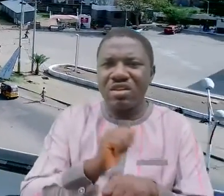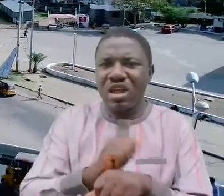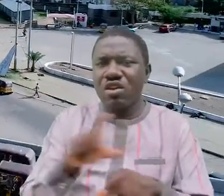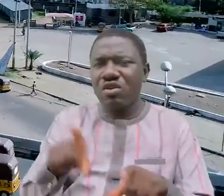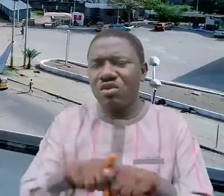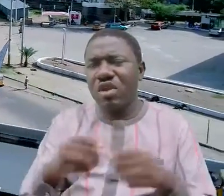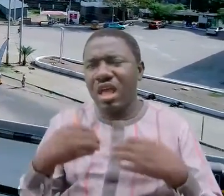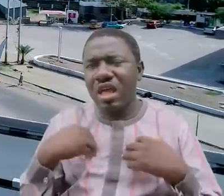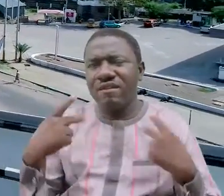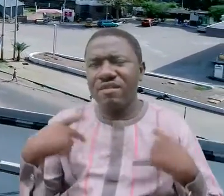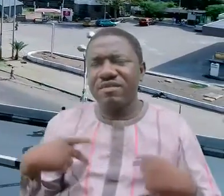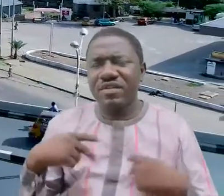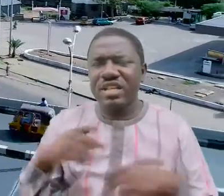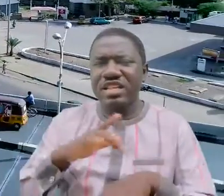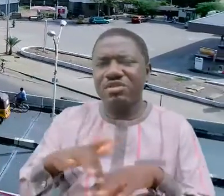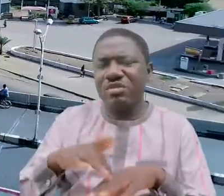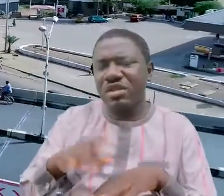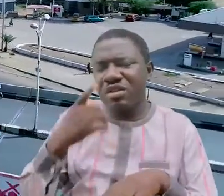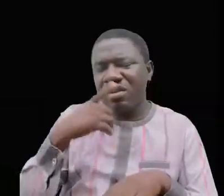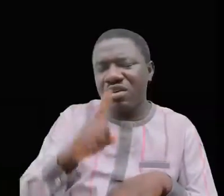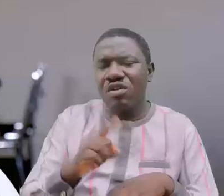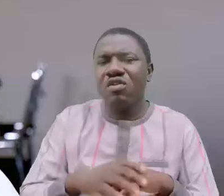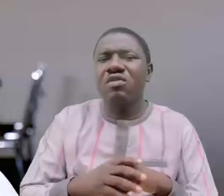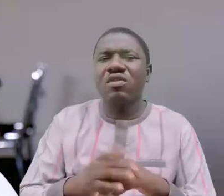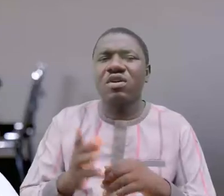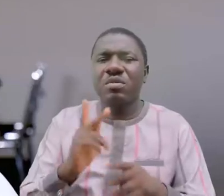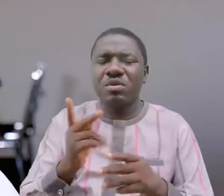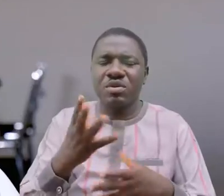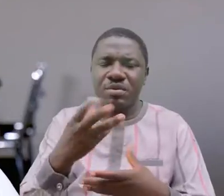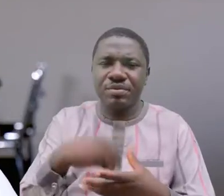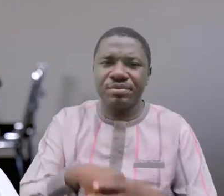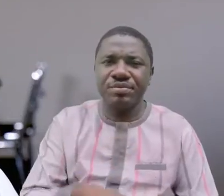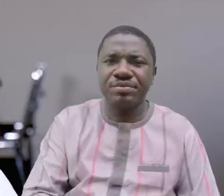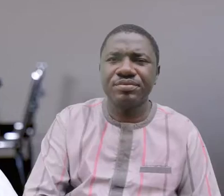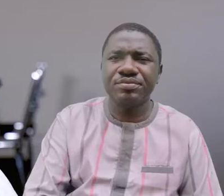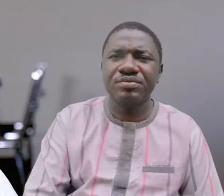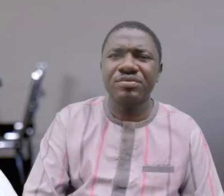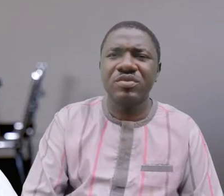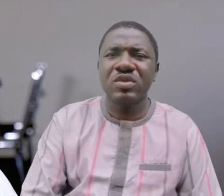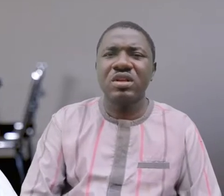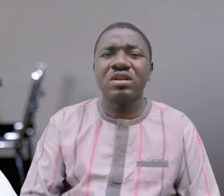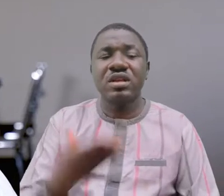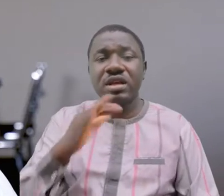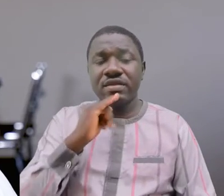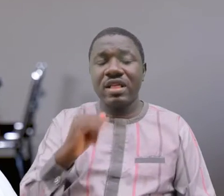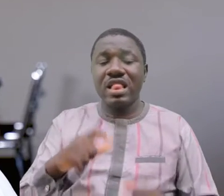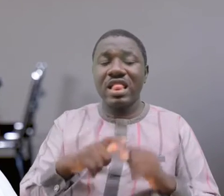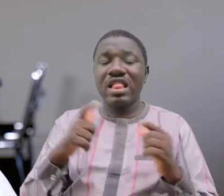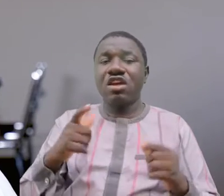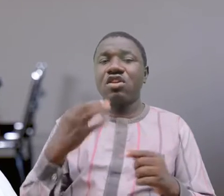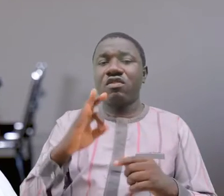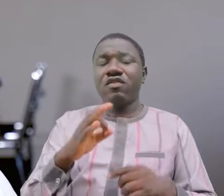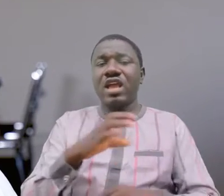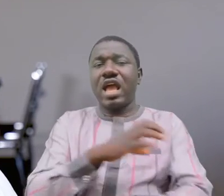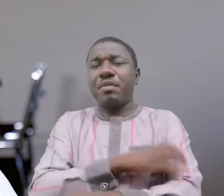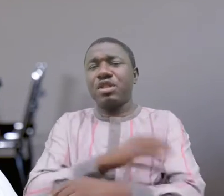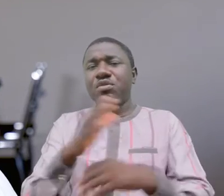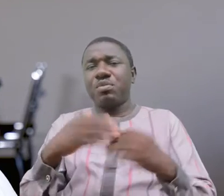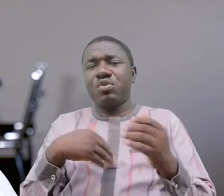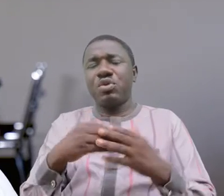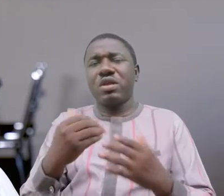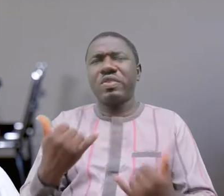for increased investment in social protection. We really benefit from that because there are a lot of capacity